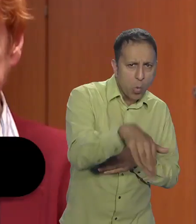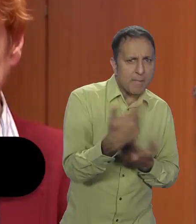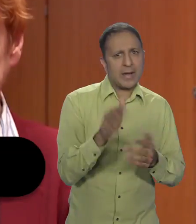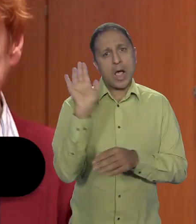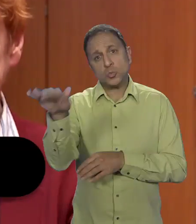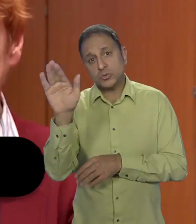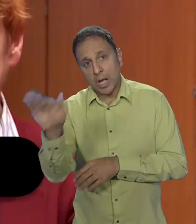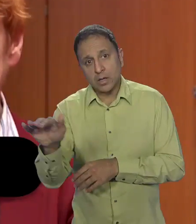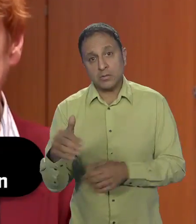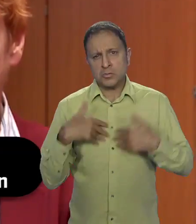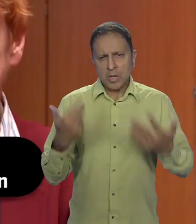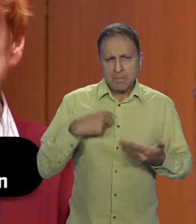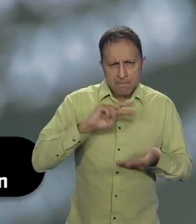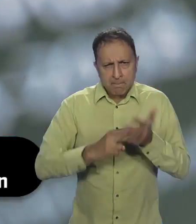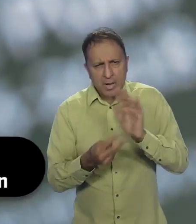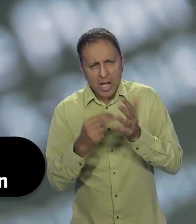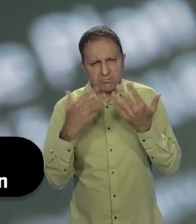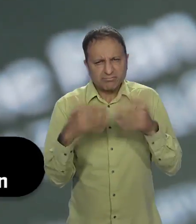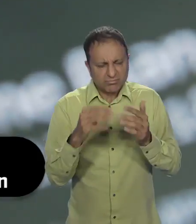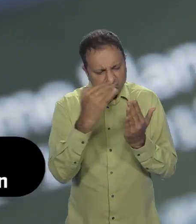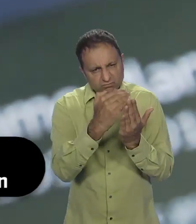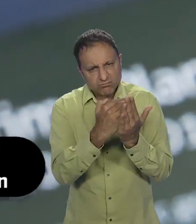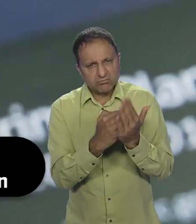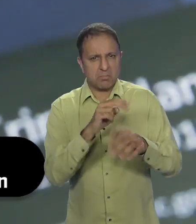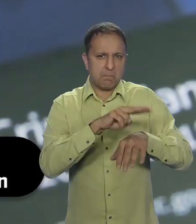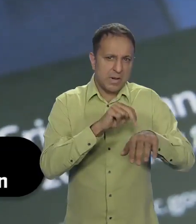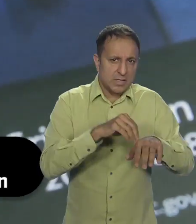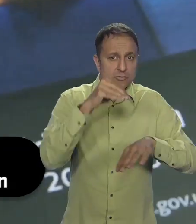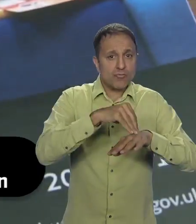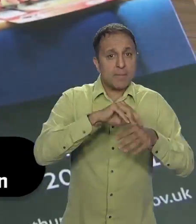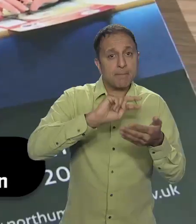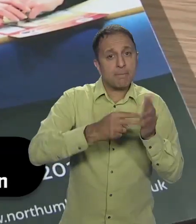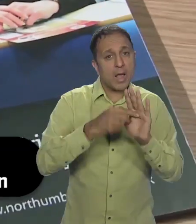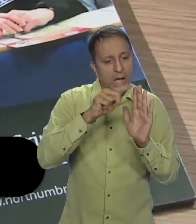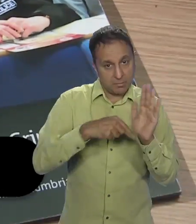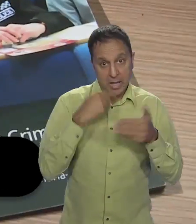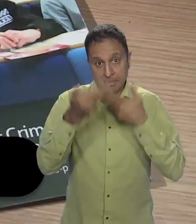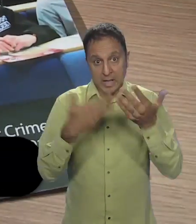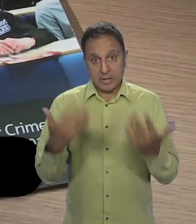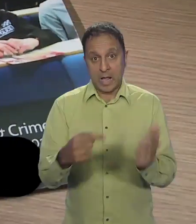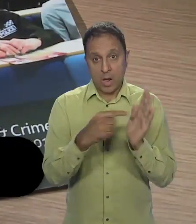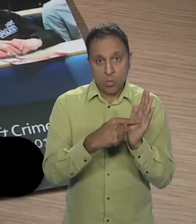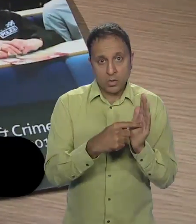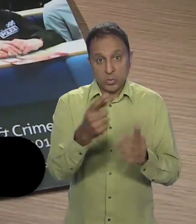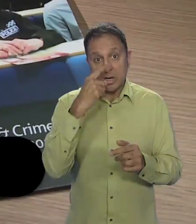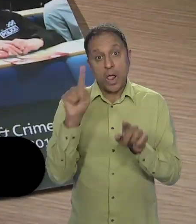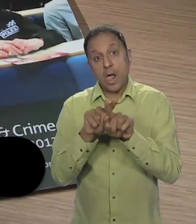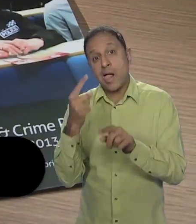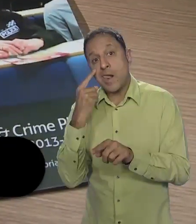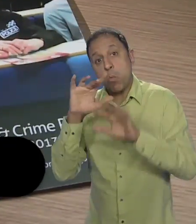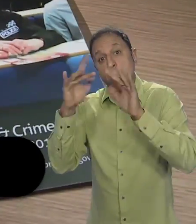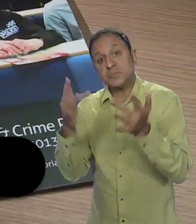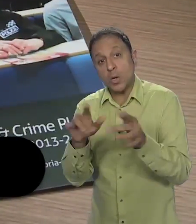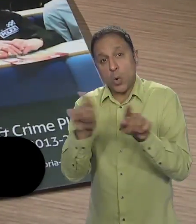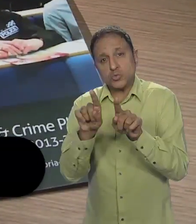out on our streets. How I intend to do this is set out in my Police and Crime Plan, which I'm going to tell you about now. You